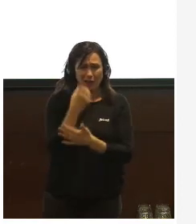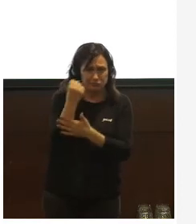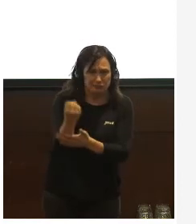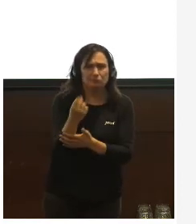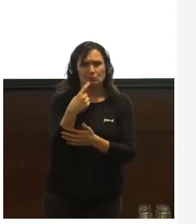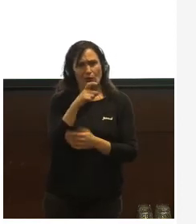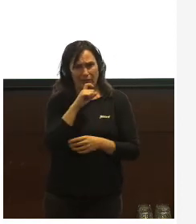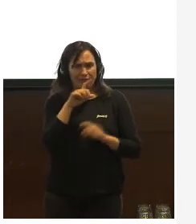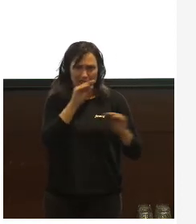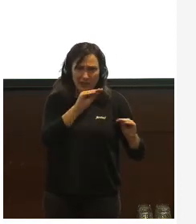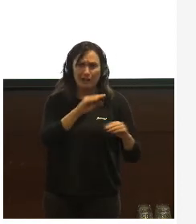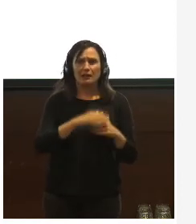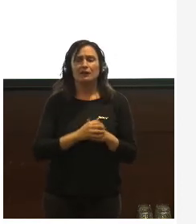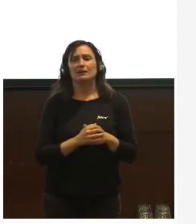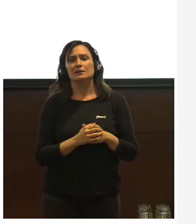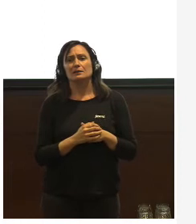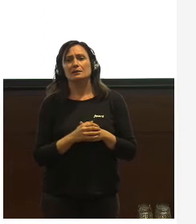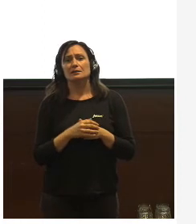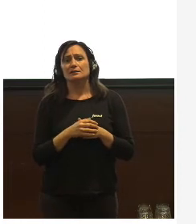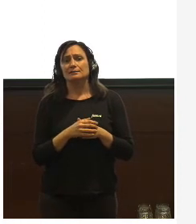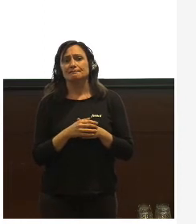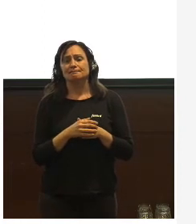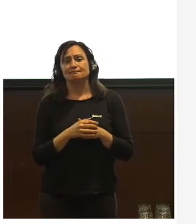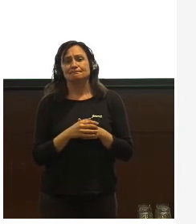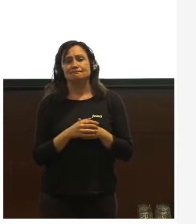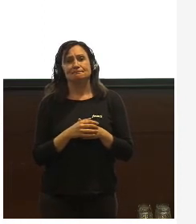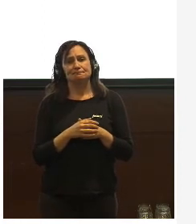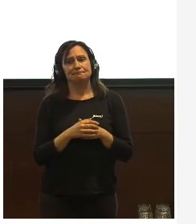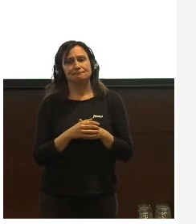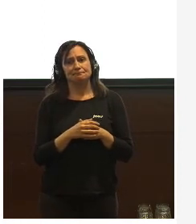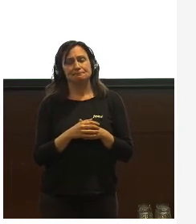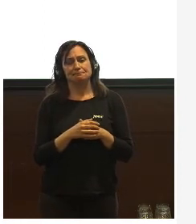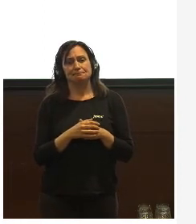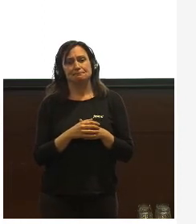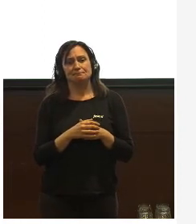Because you need to create a good understanding between the supplier and